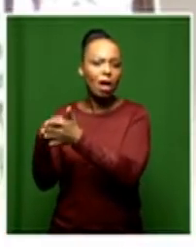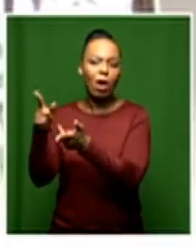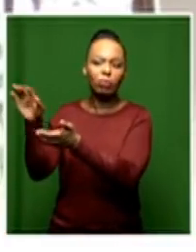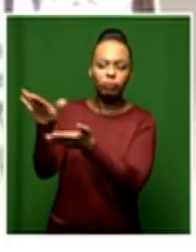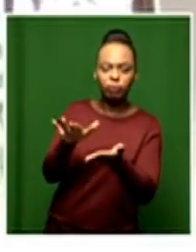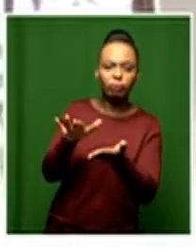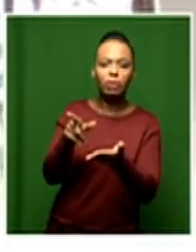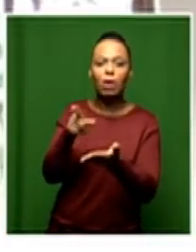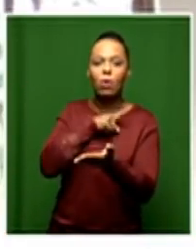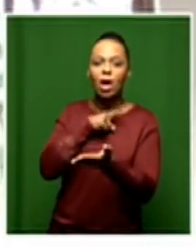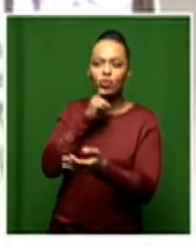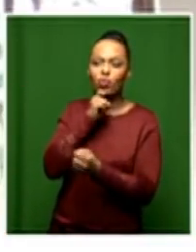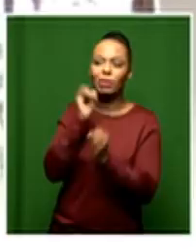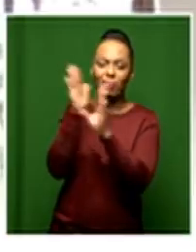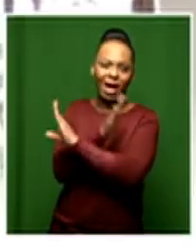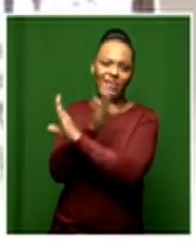a lot of the private